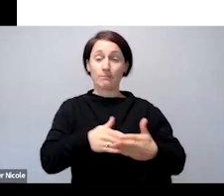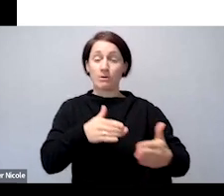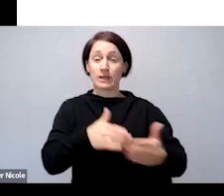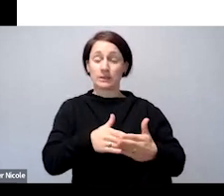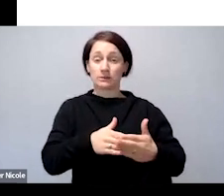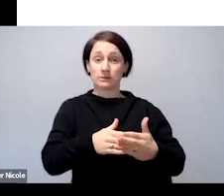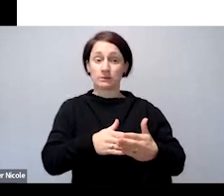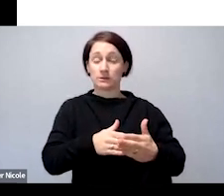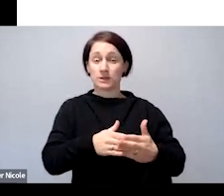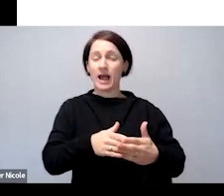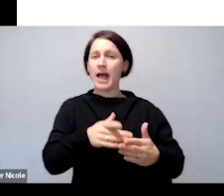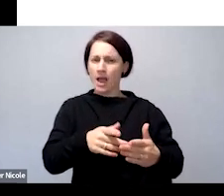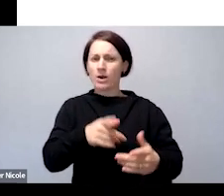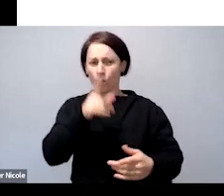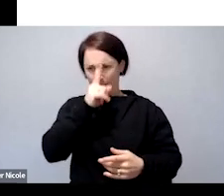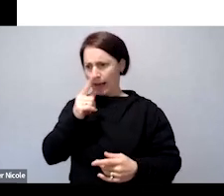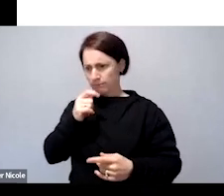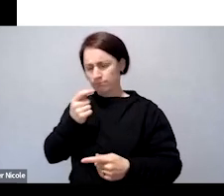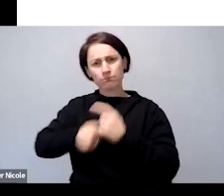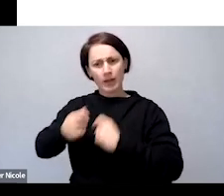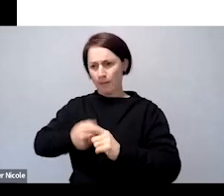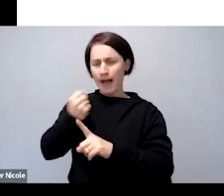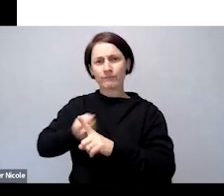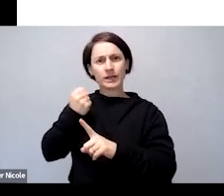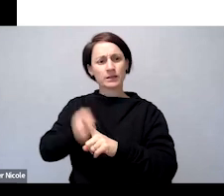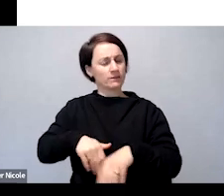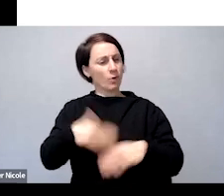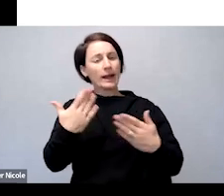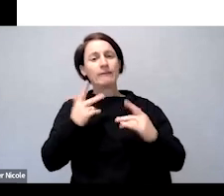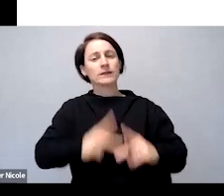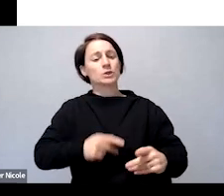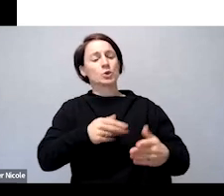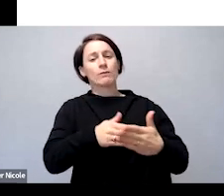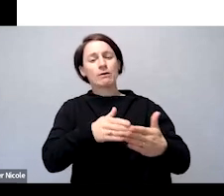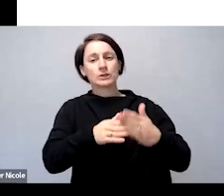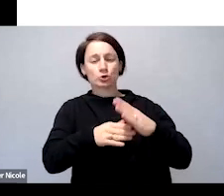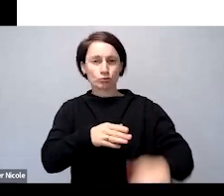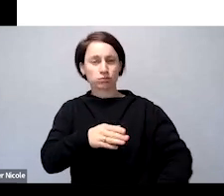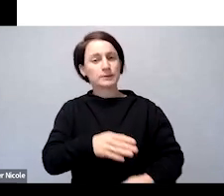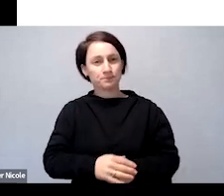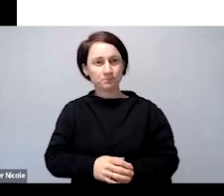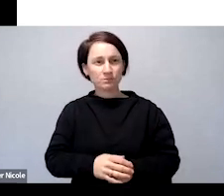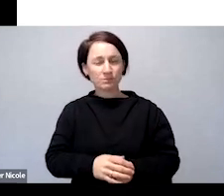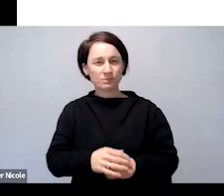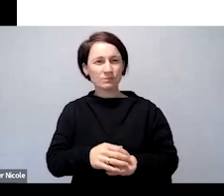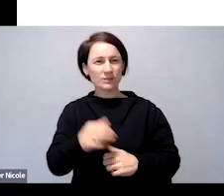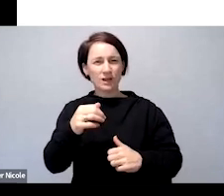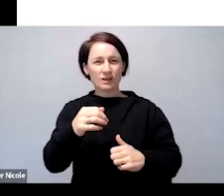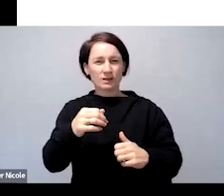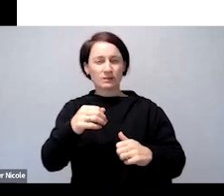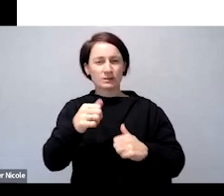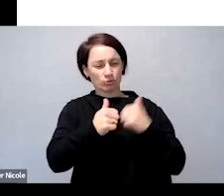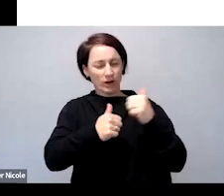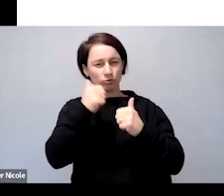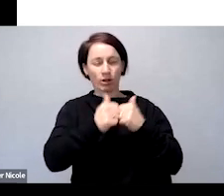to speak up, particularly as advocates for the removal of those barriers. Structural barriers are things like